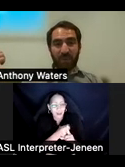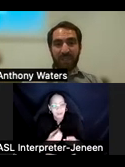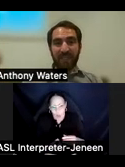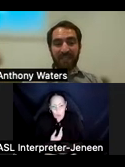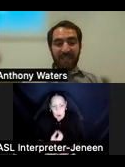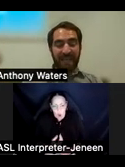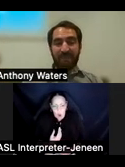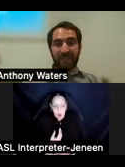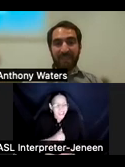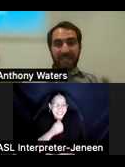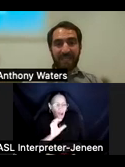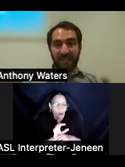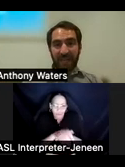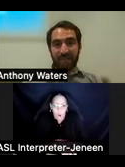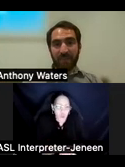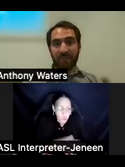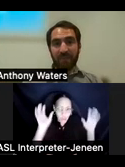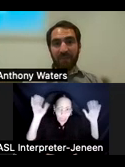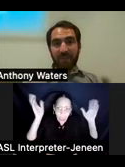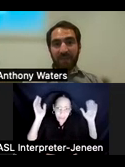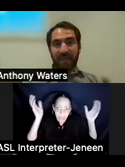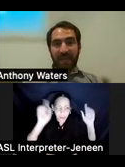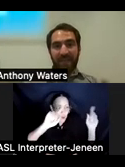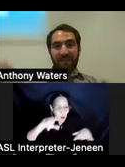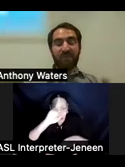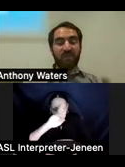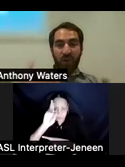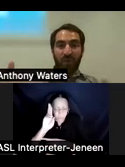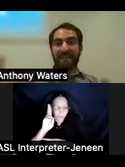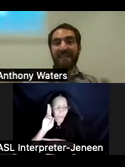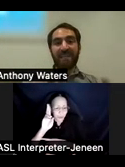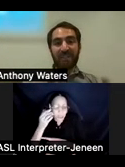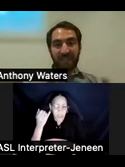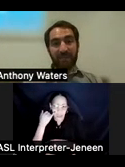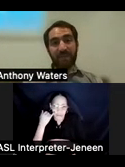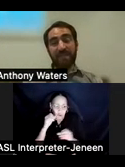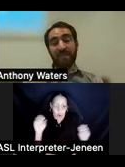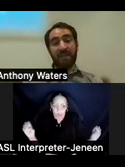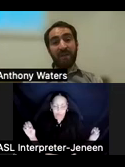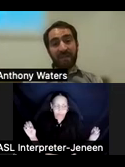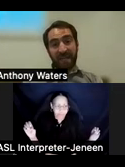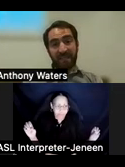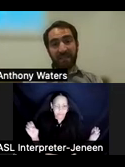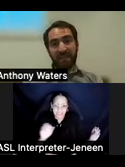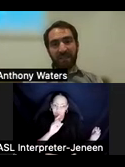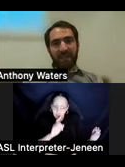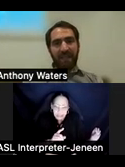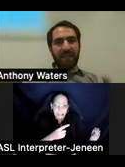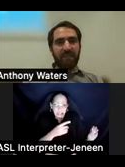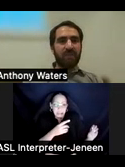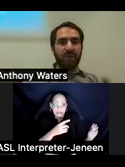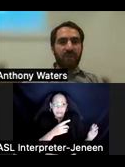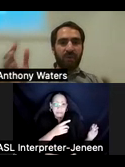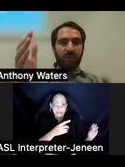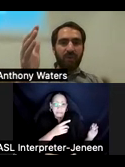gonna force you into the ambulance and take you to the hospital if there's no indication that it was actually a heart attack.